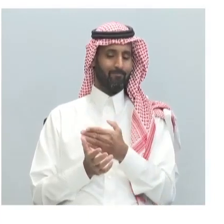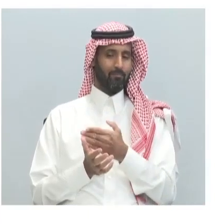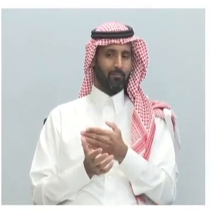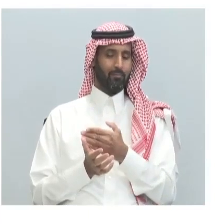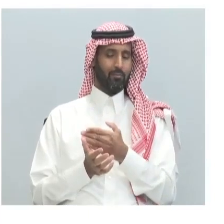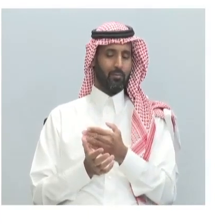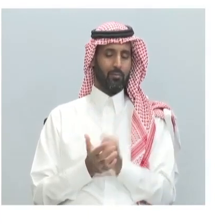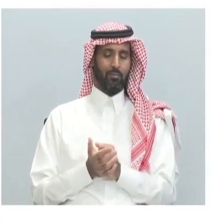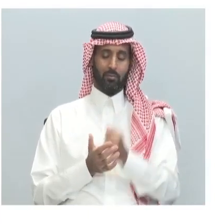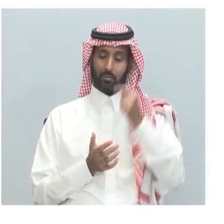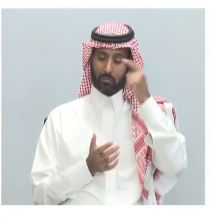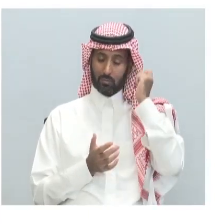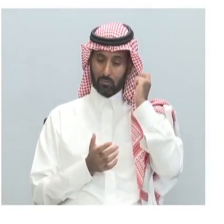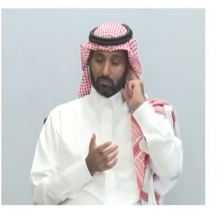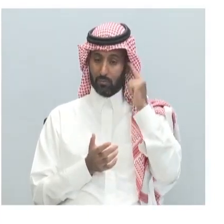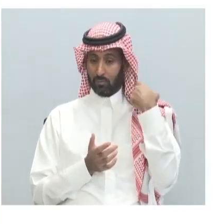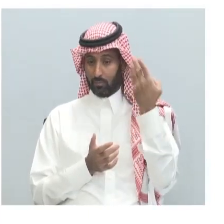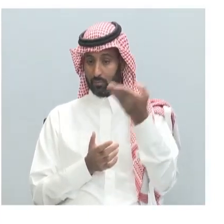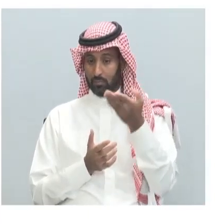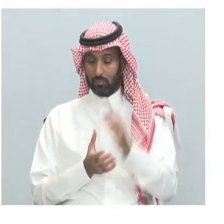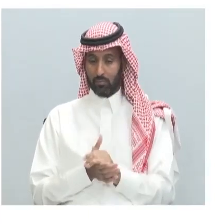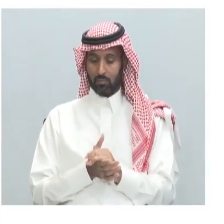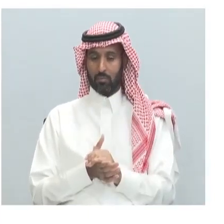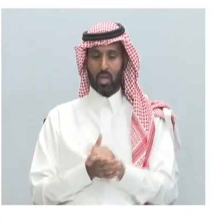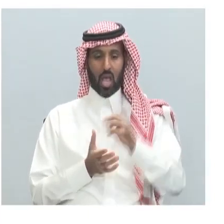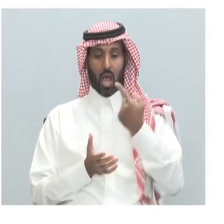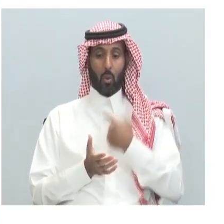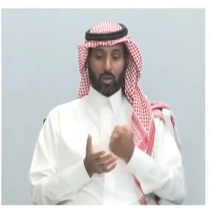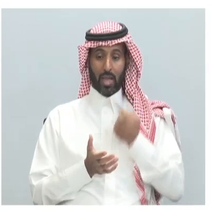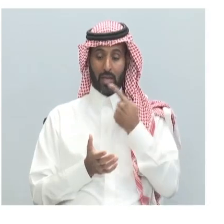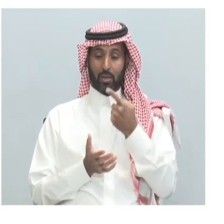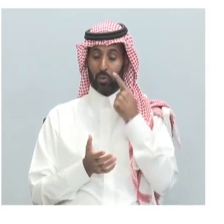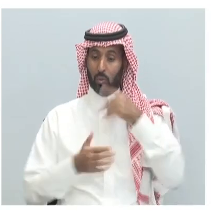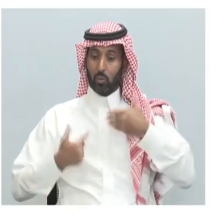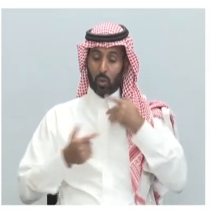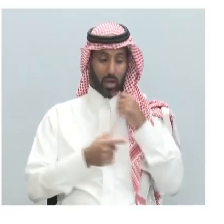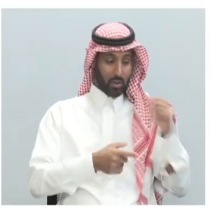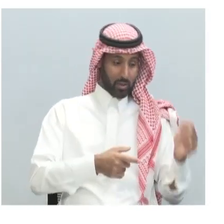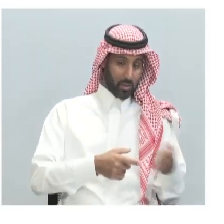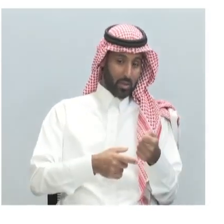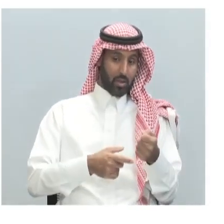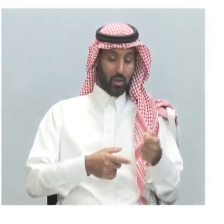this side. Okay, let's read the first one. I'd like to play tennis.